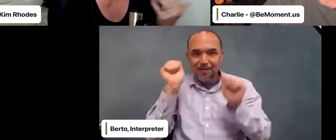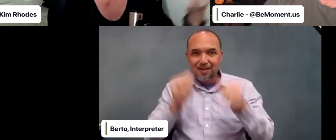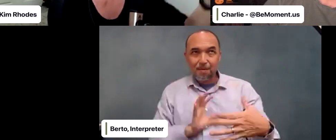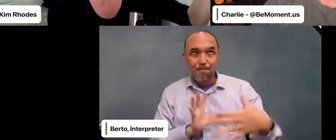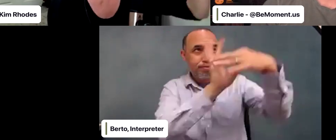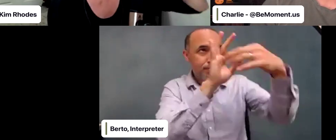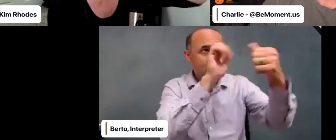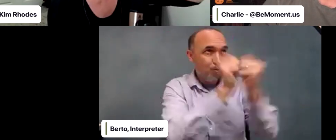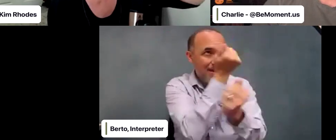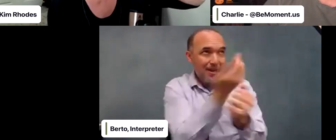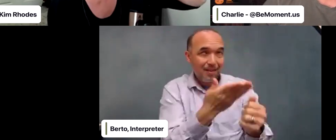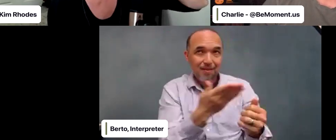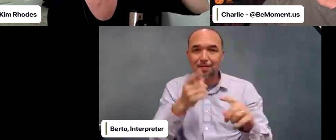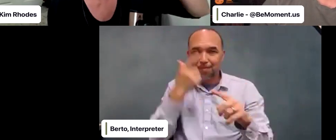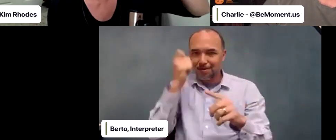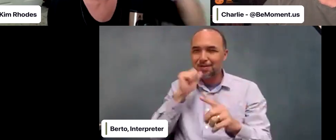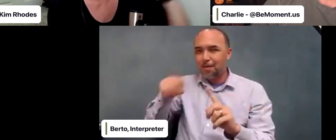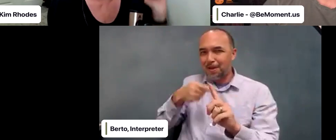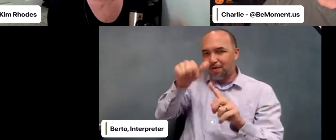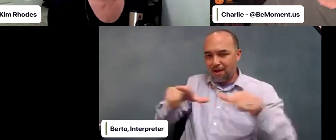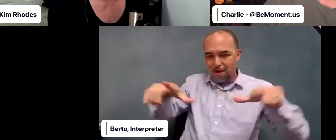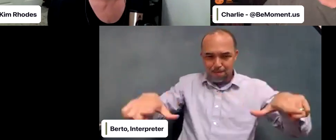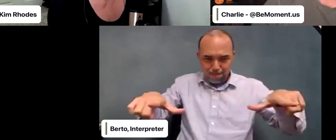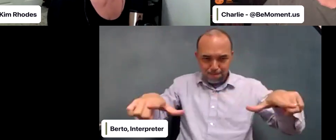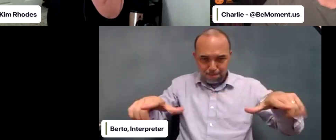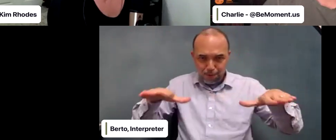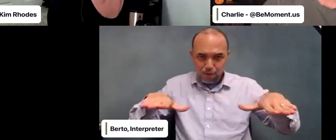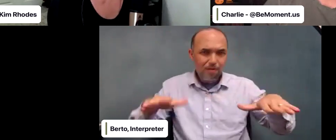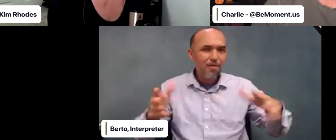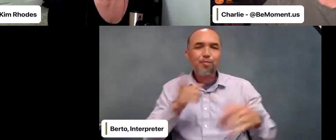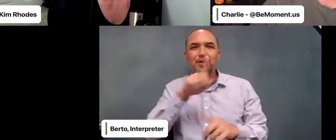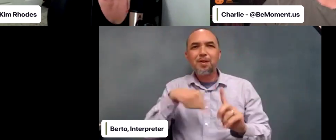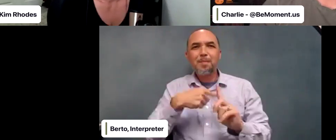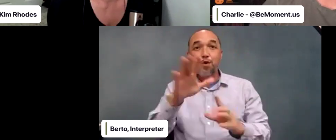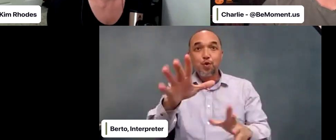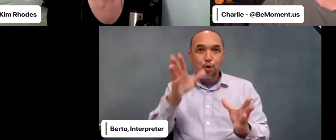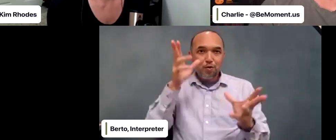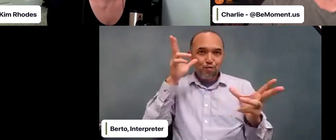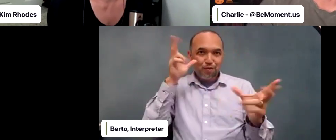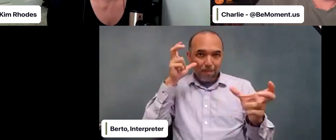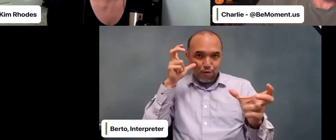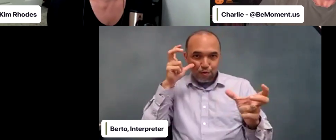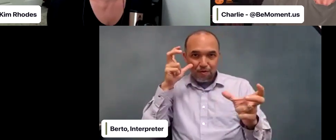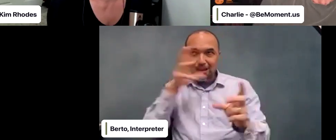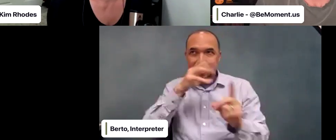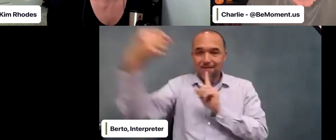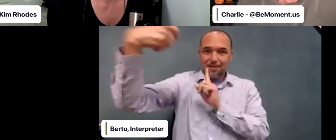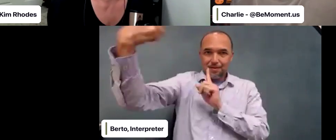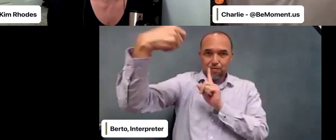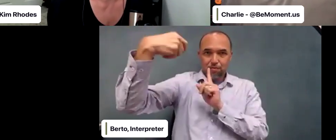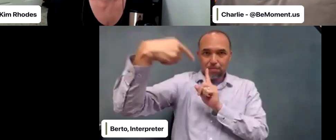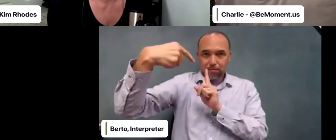receptors and the signals being sent. Right. Intuitiveness of the user.